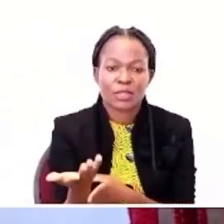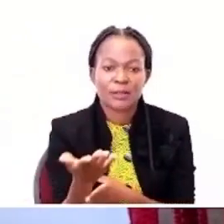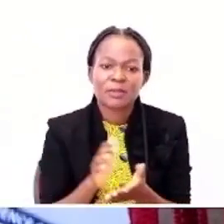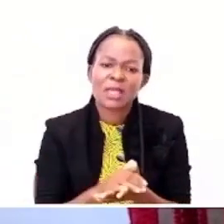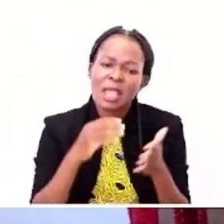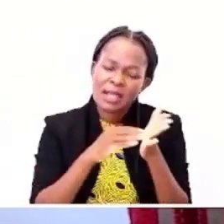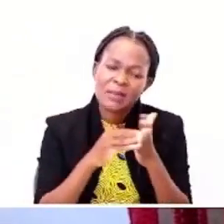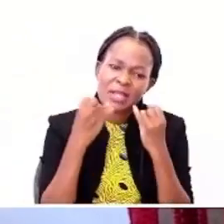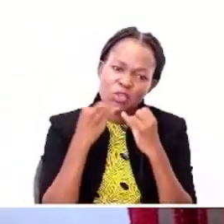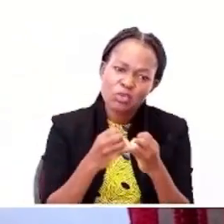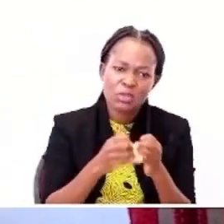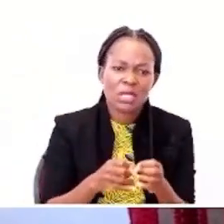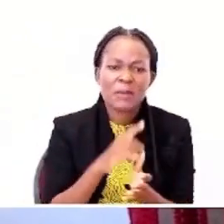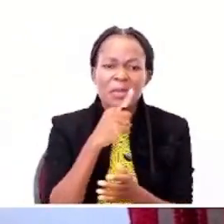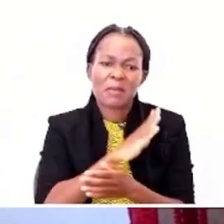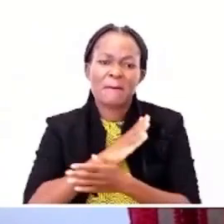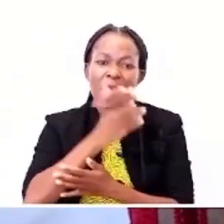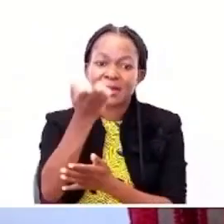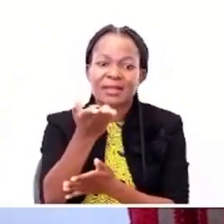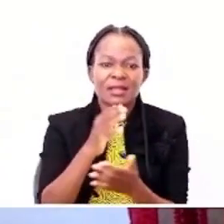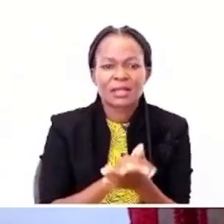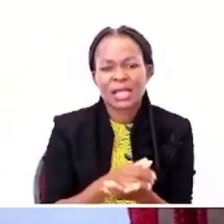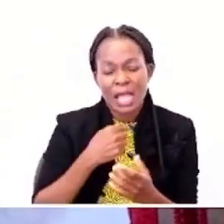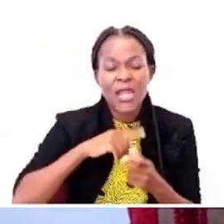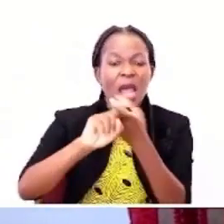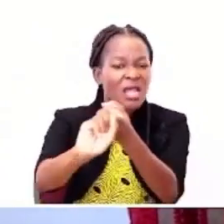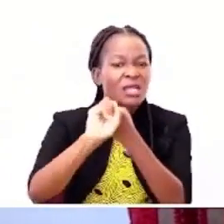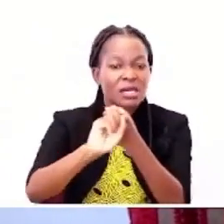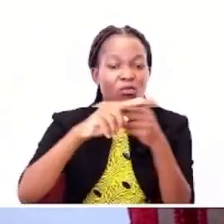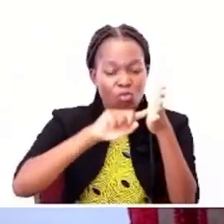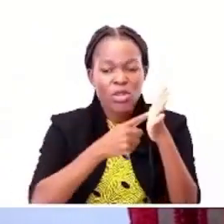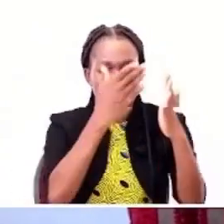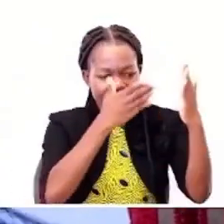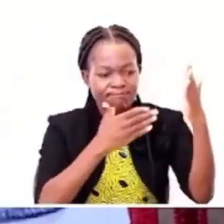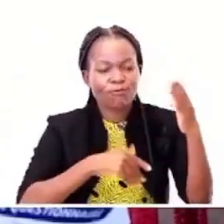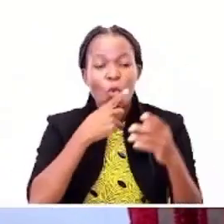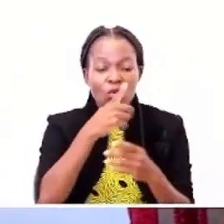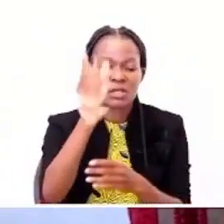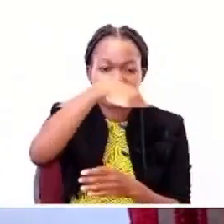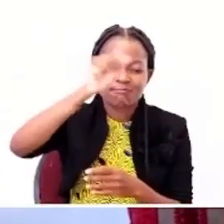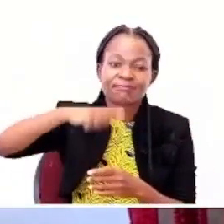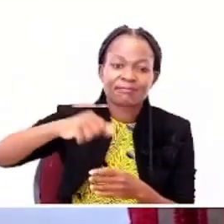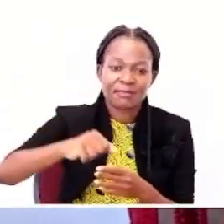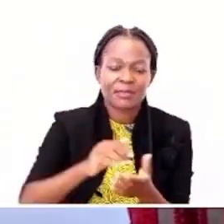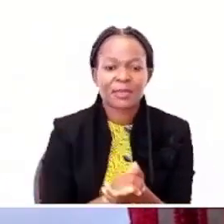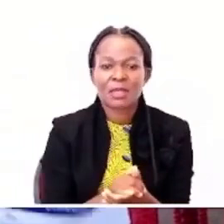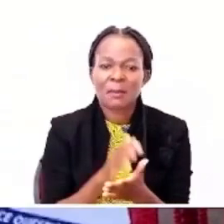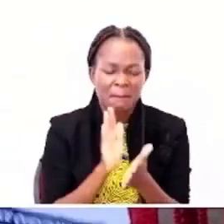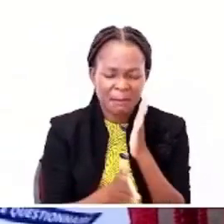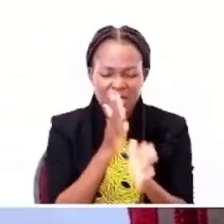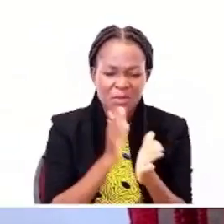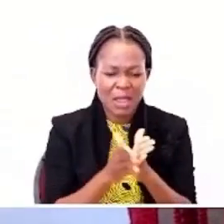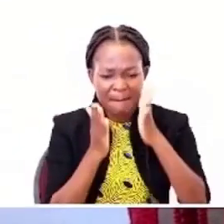raised by my brother there, which I just want to add. I totally agree with the points that you are highlighting, where there is no midpoint. But we